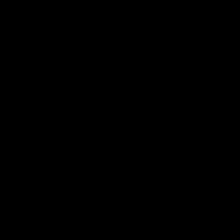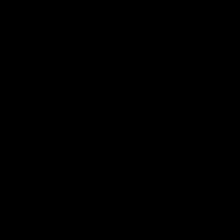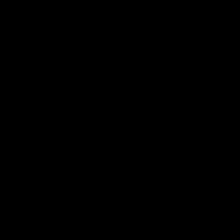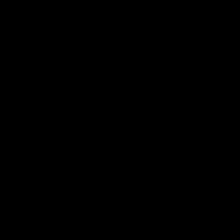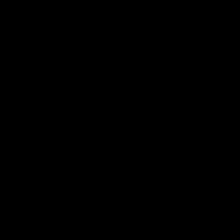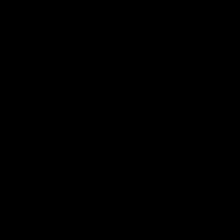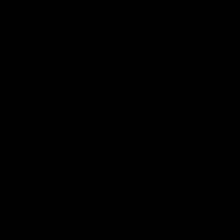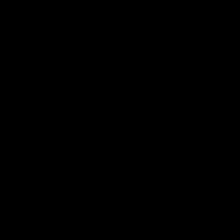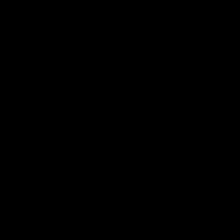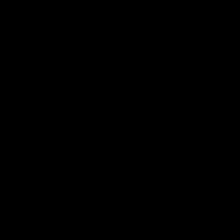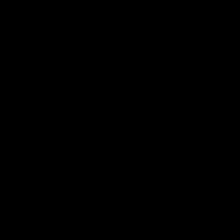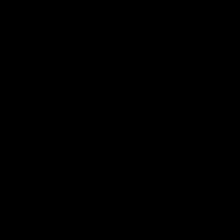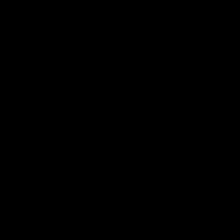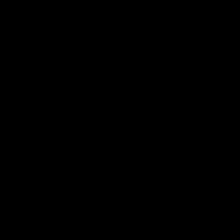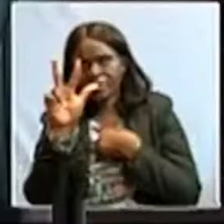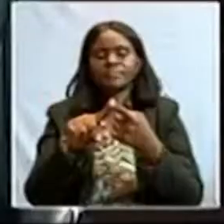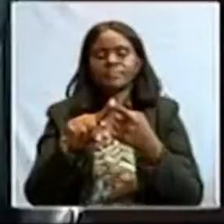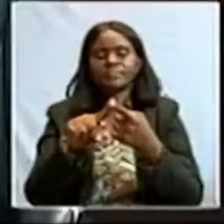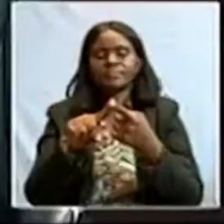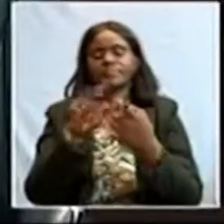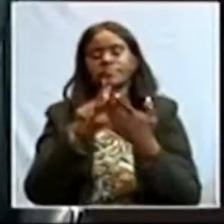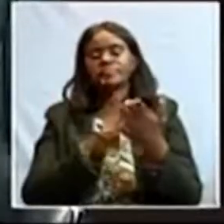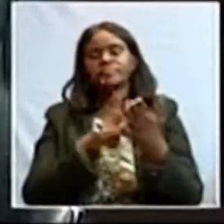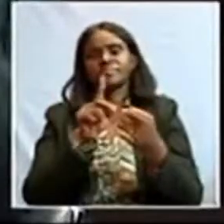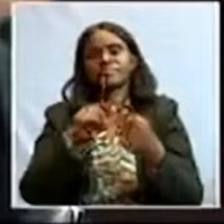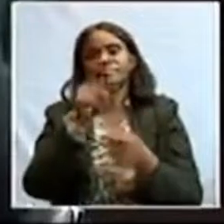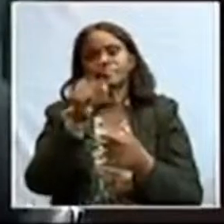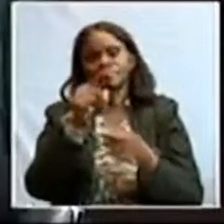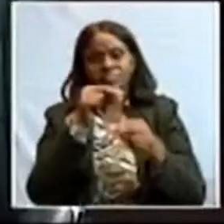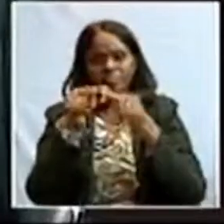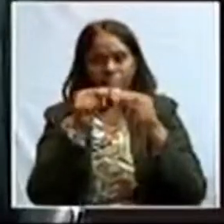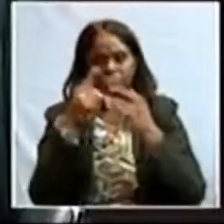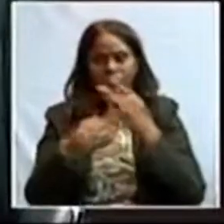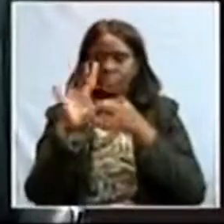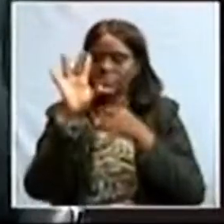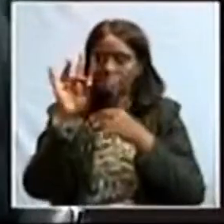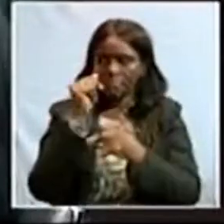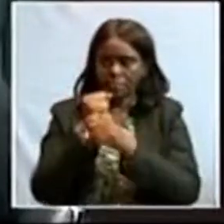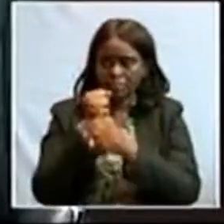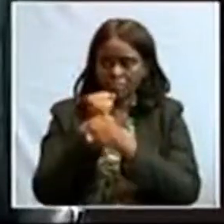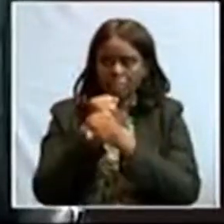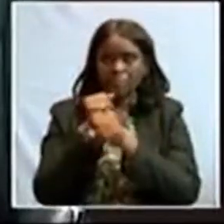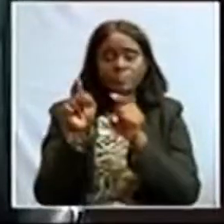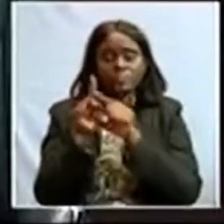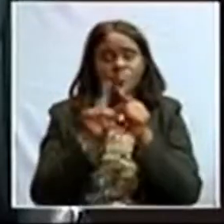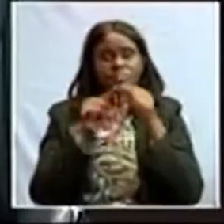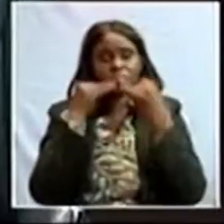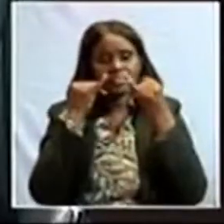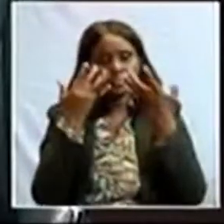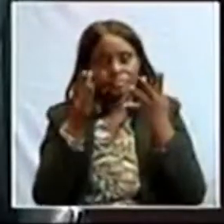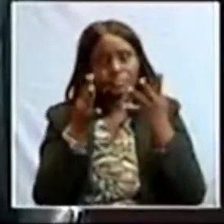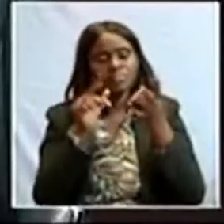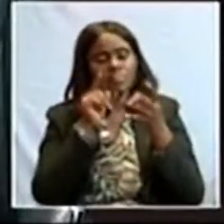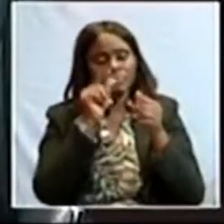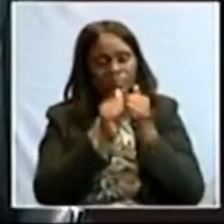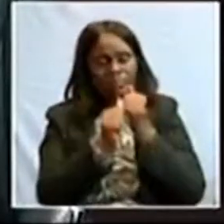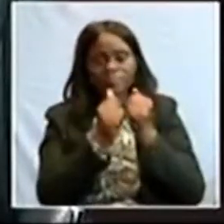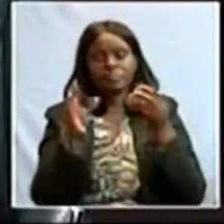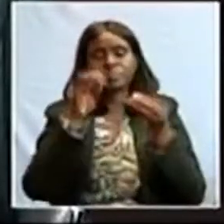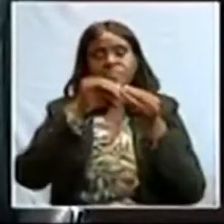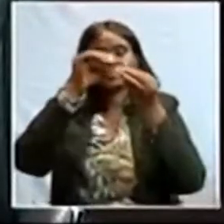that report to you, meaning the 8 functions, and we are told there are extra functions that have been